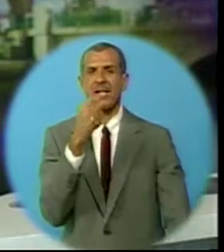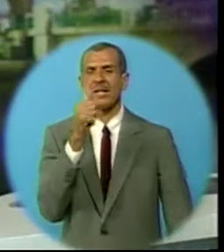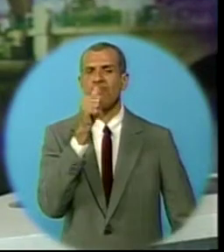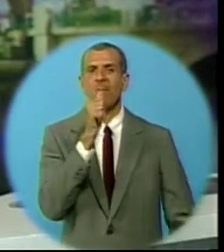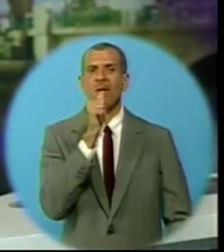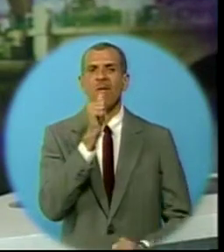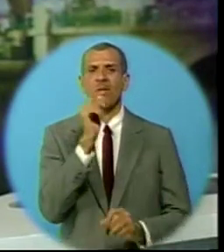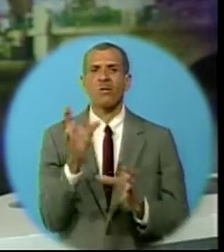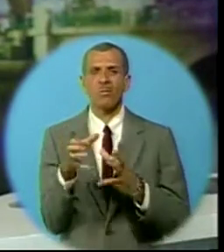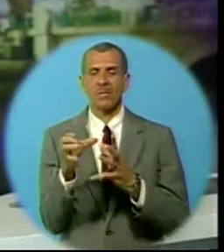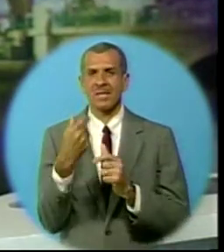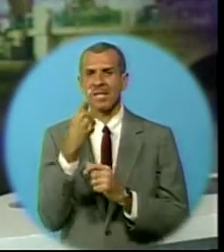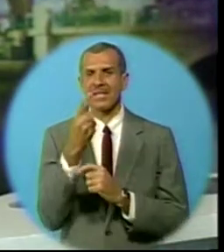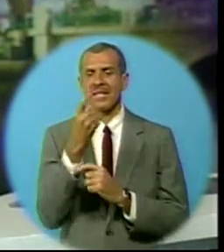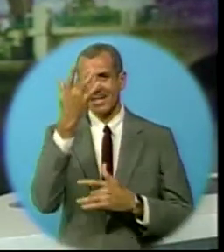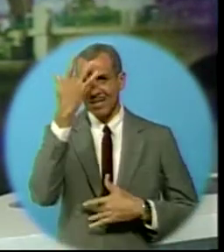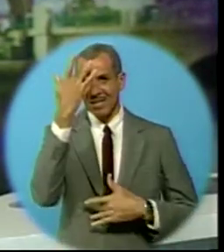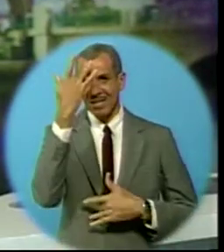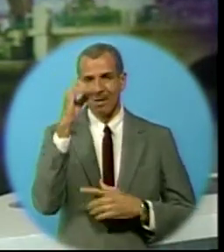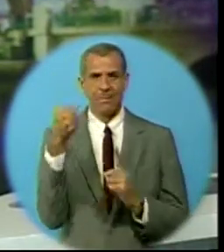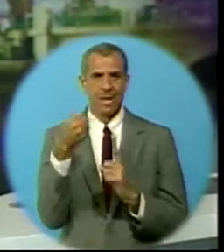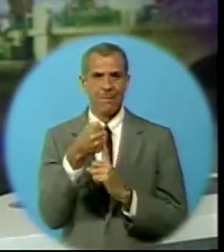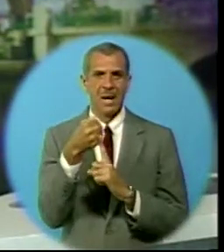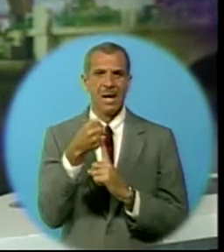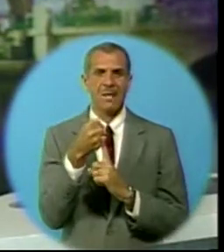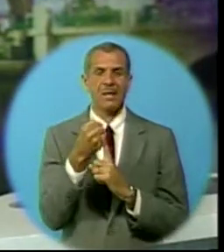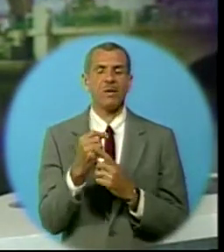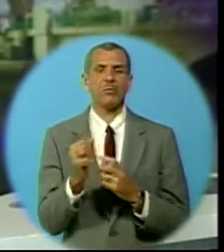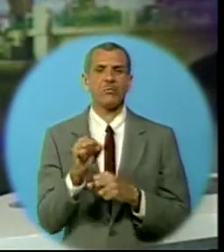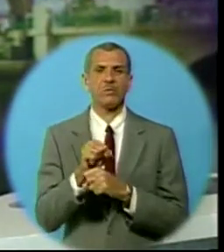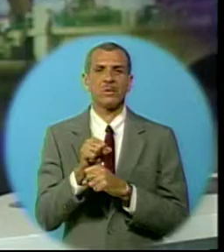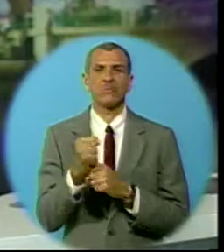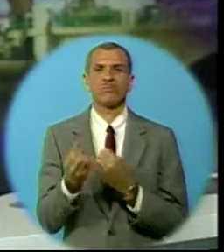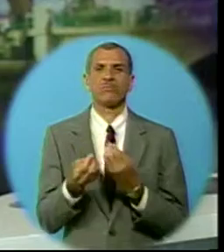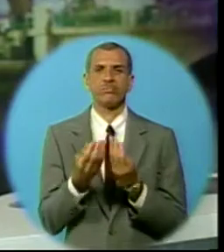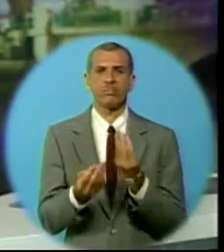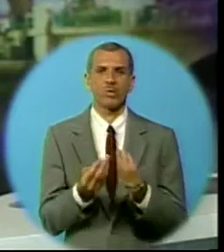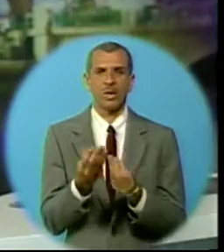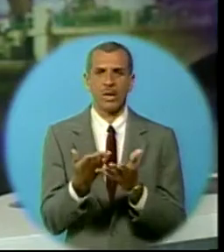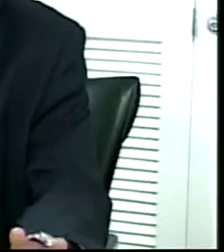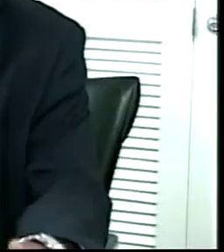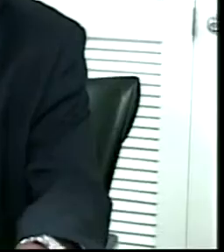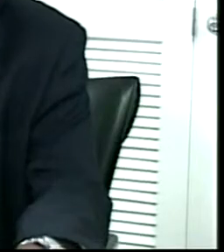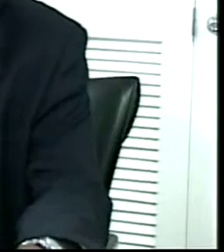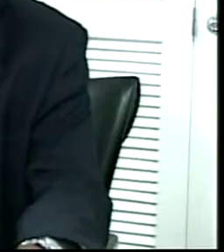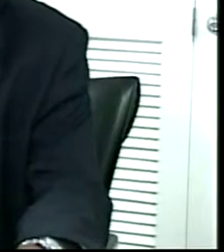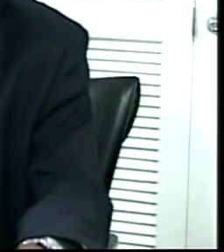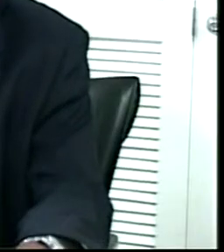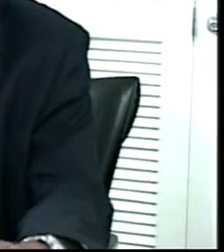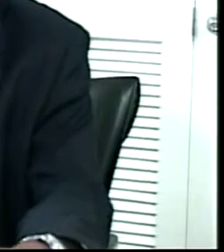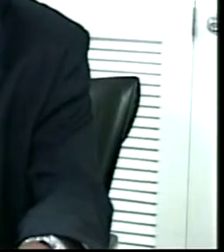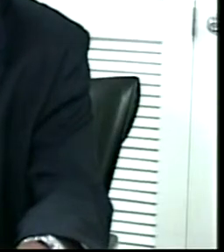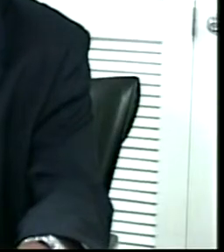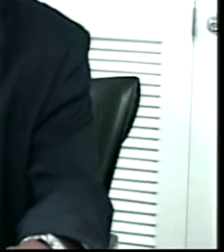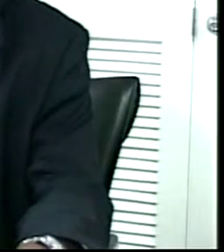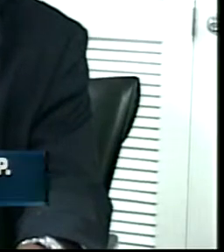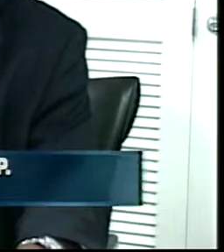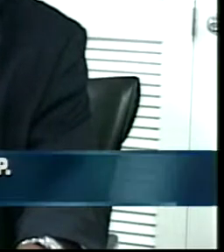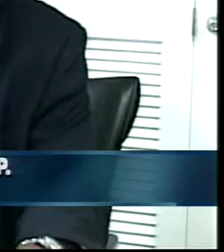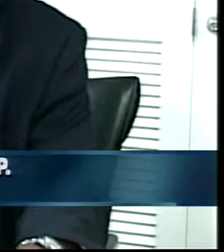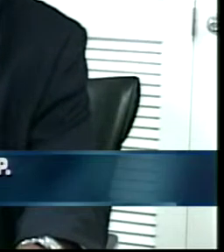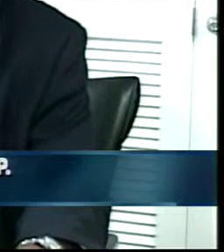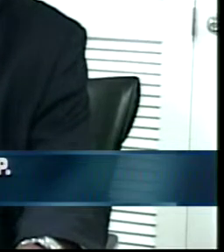private sector. He says the disease can impact productivity. The impact is obvious,